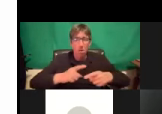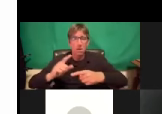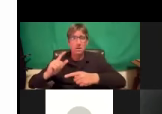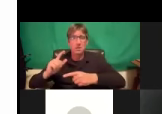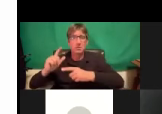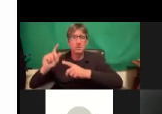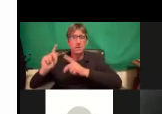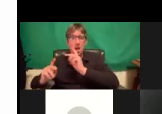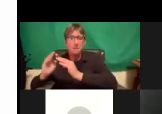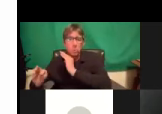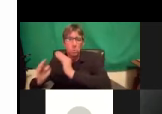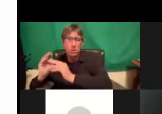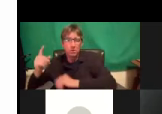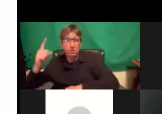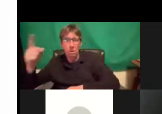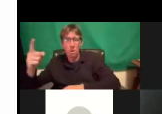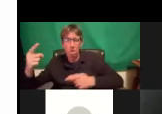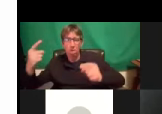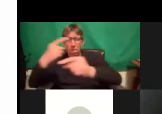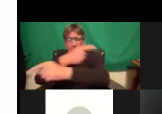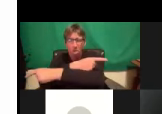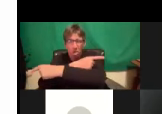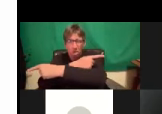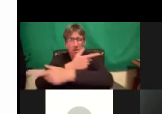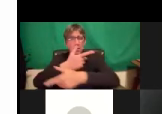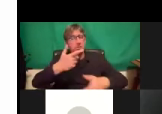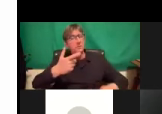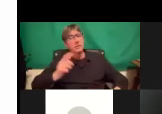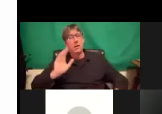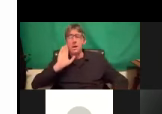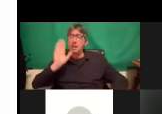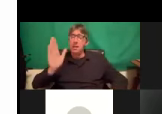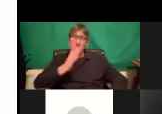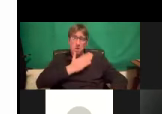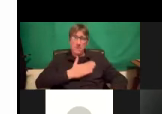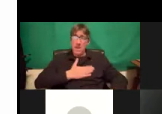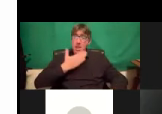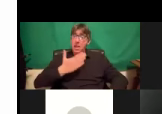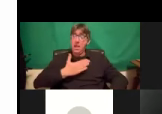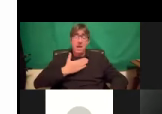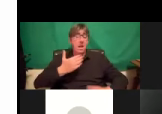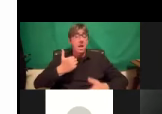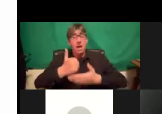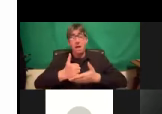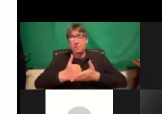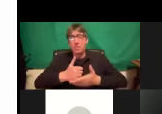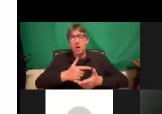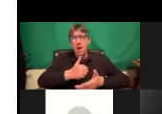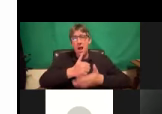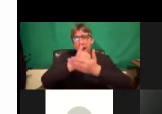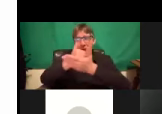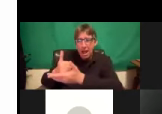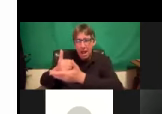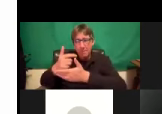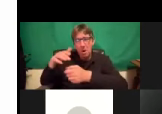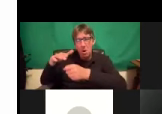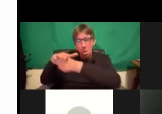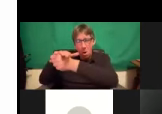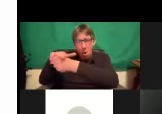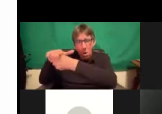addition, it would be extremely helpful to begin to work with some of these local communities on expanding parking